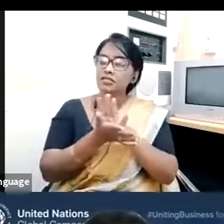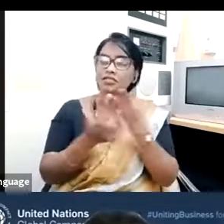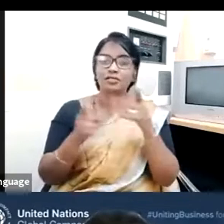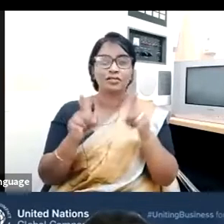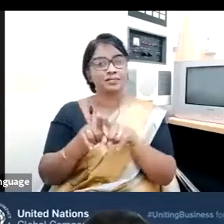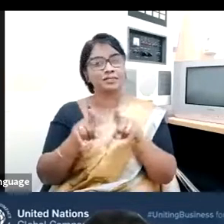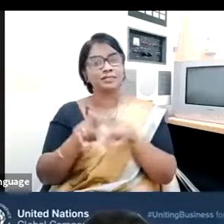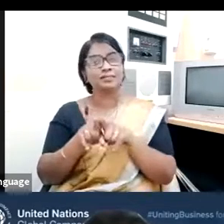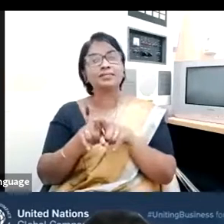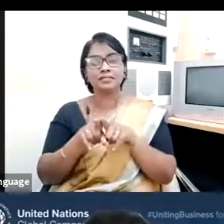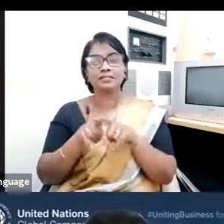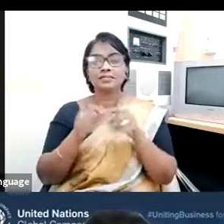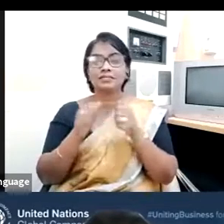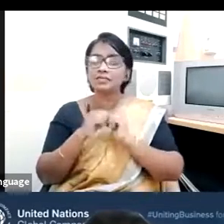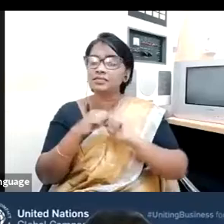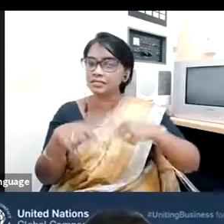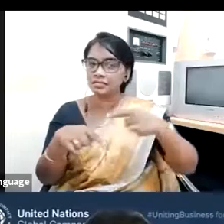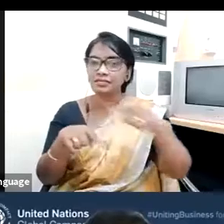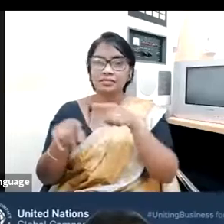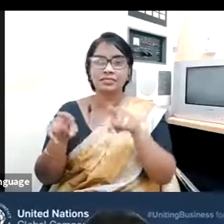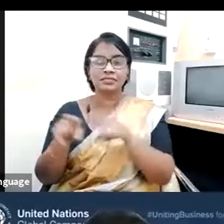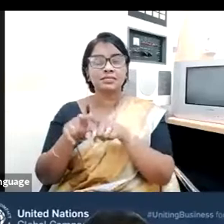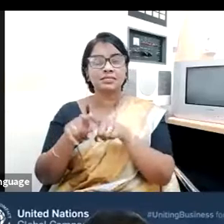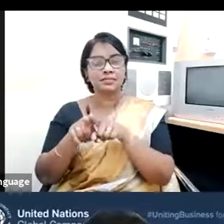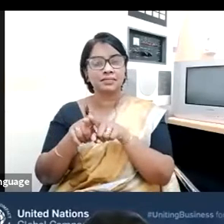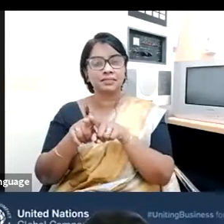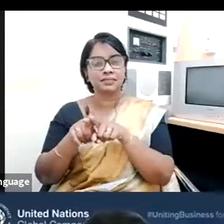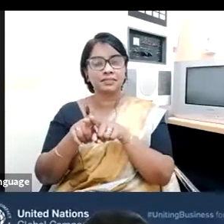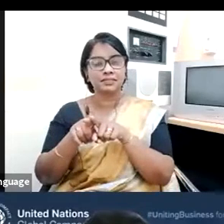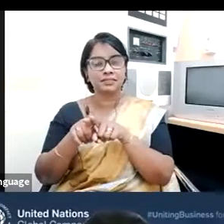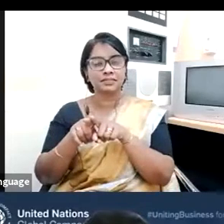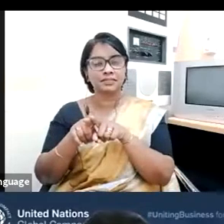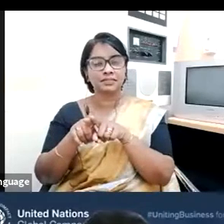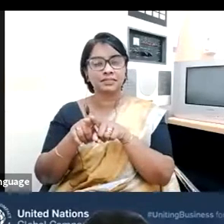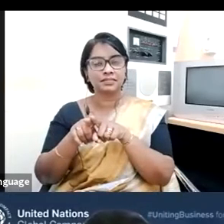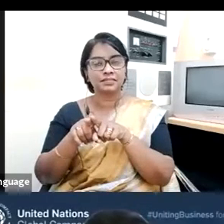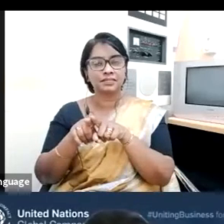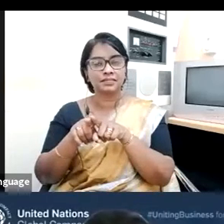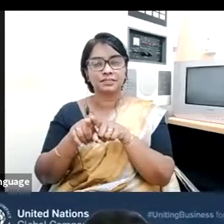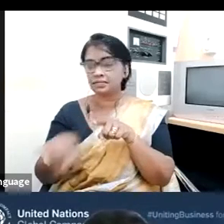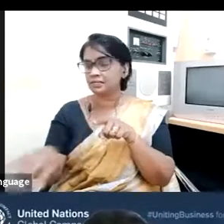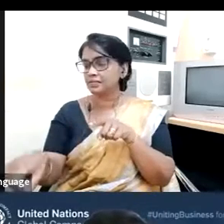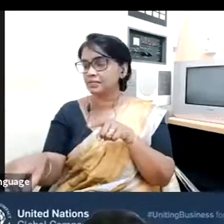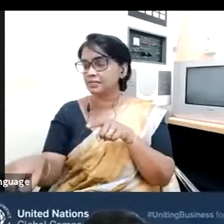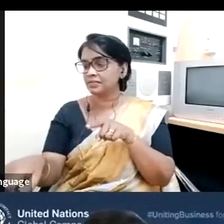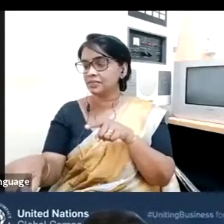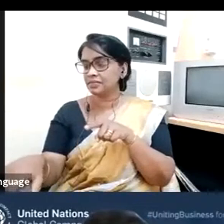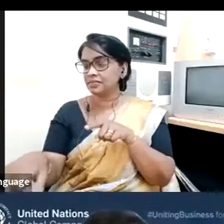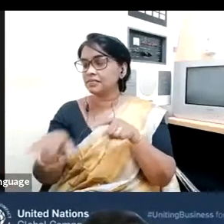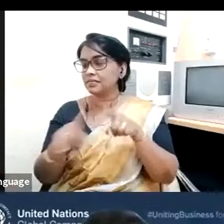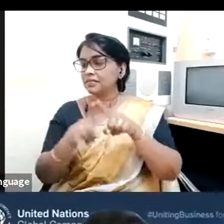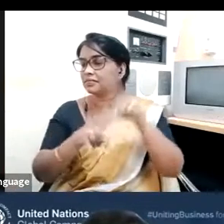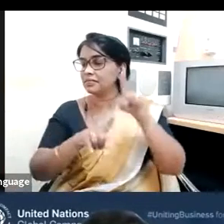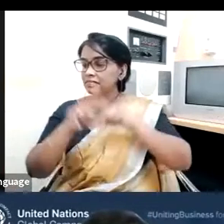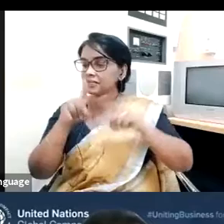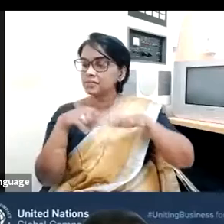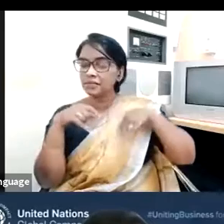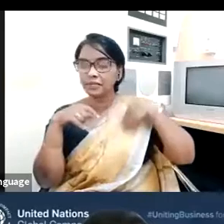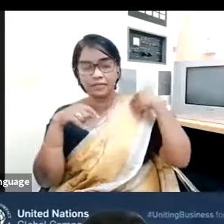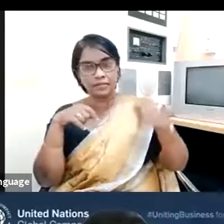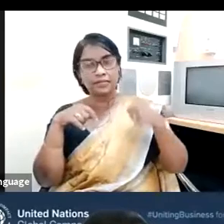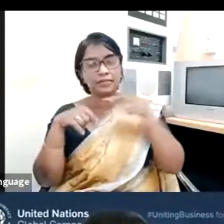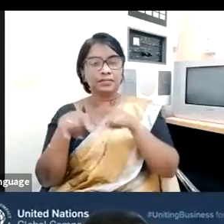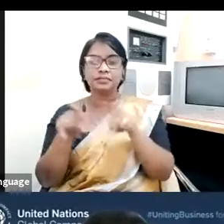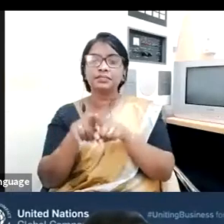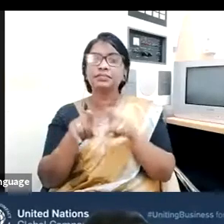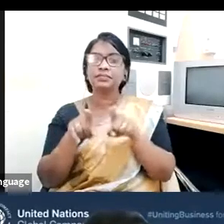then you are a non-science leader who is basically out there to make profits at any cost. The